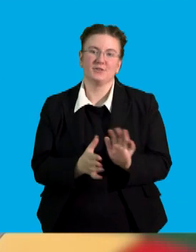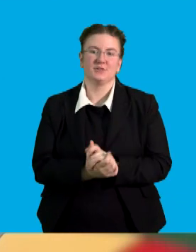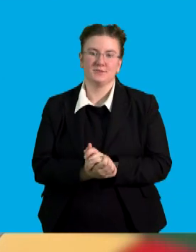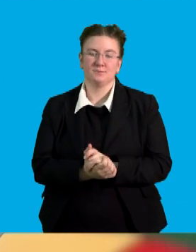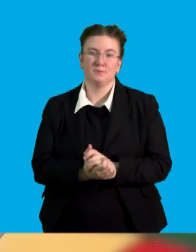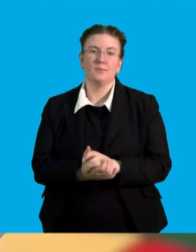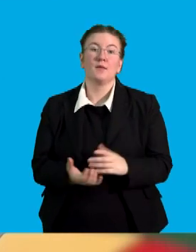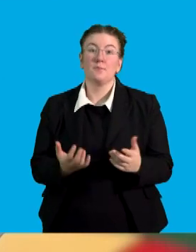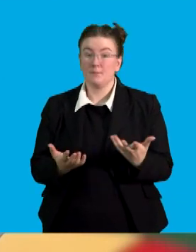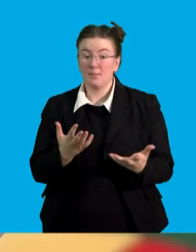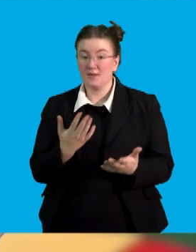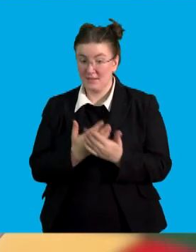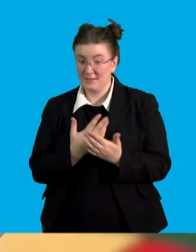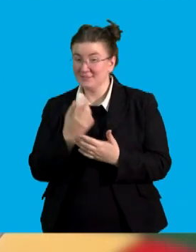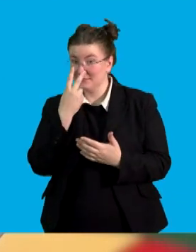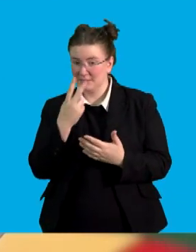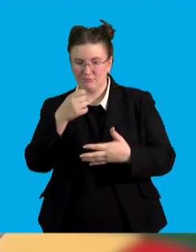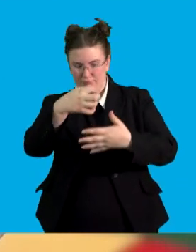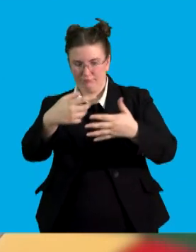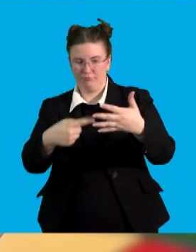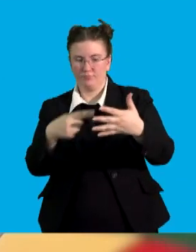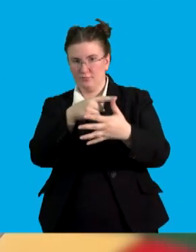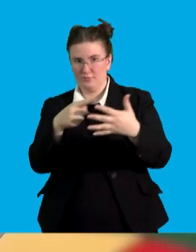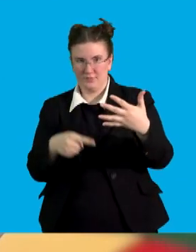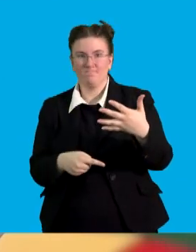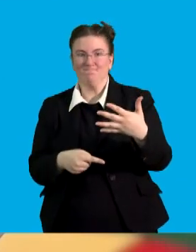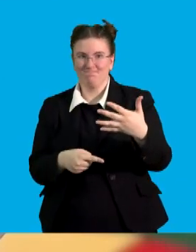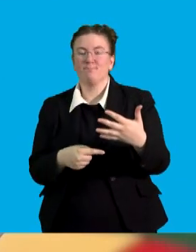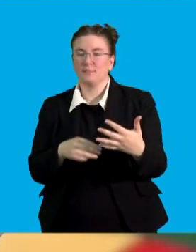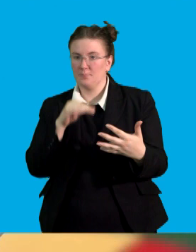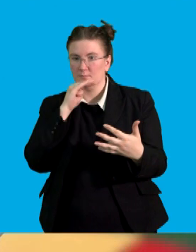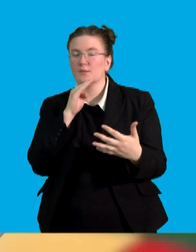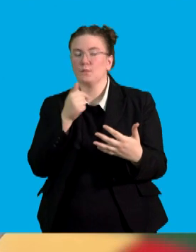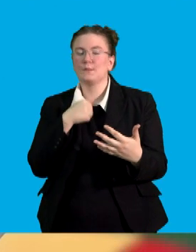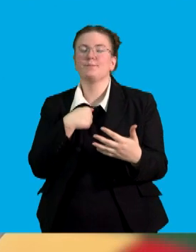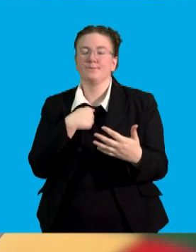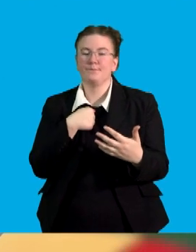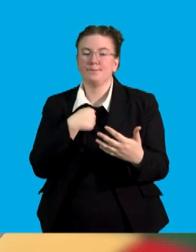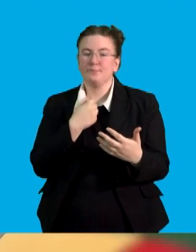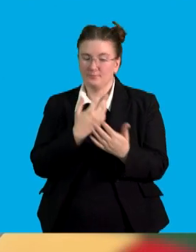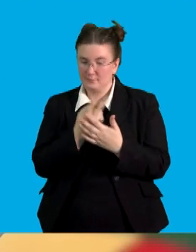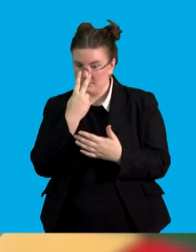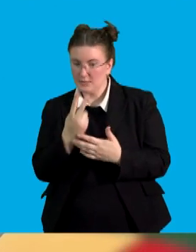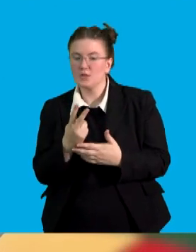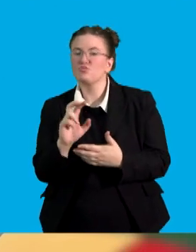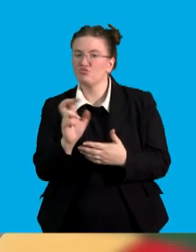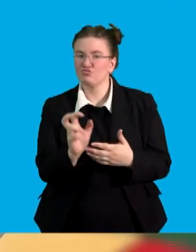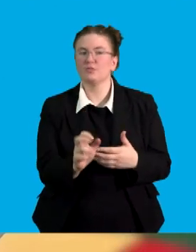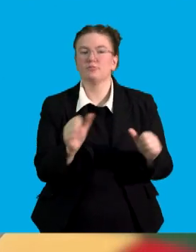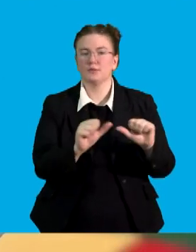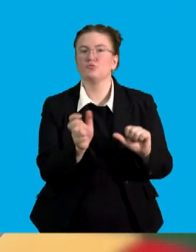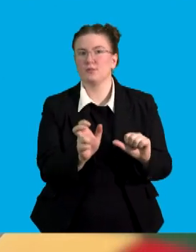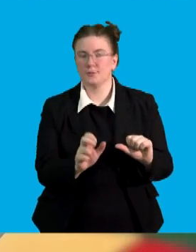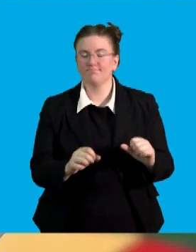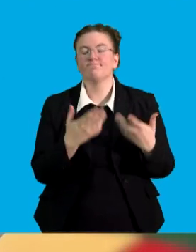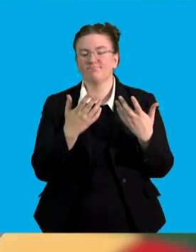not. If we can see any one of those mentioned, then we can safely say that in this particular reaction or in this